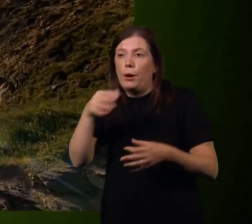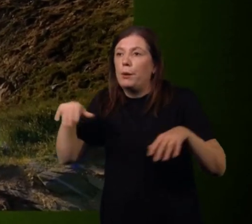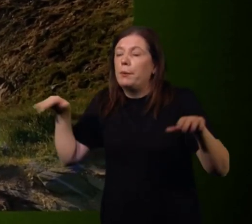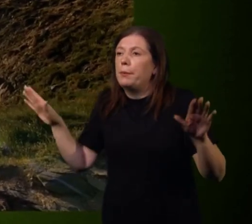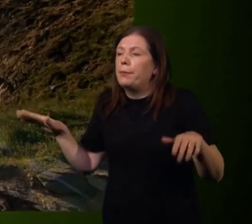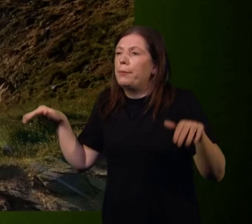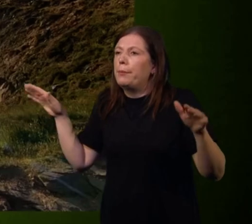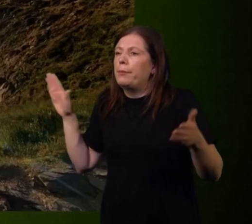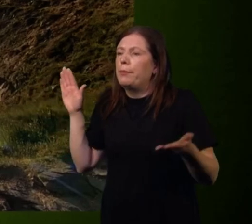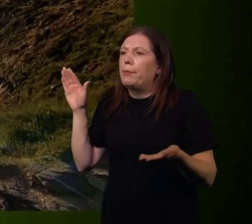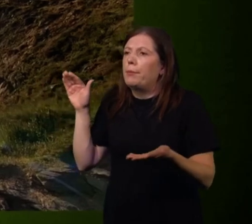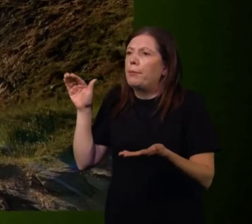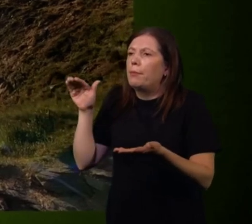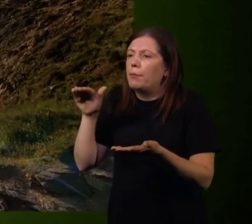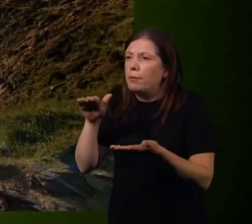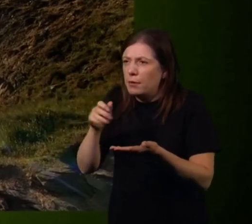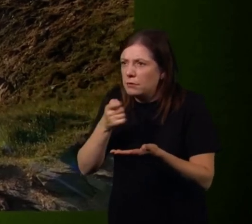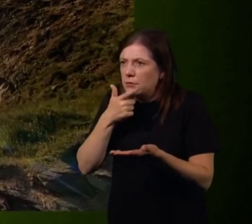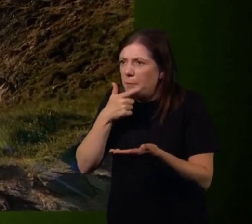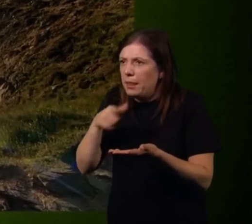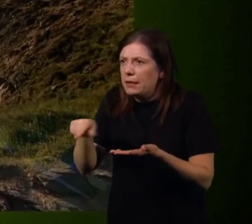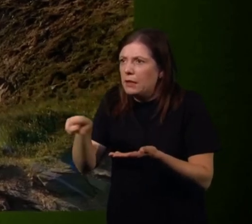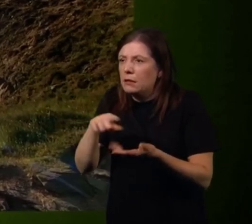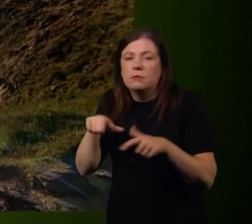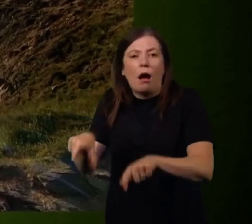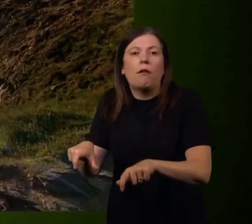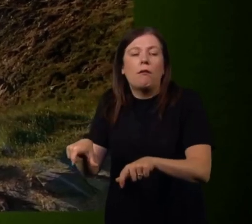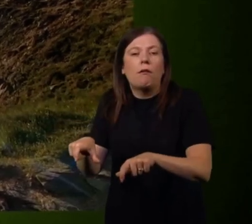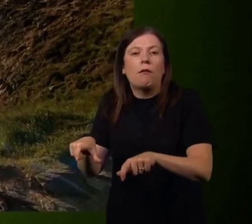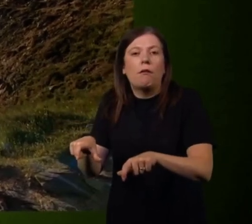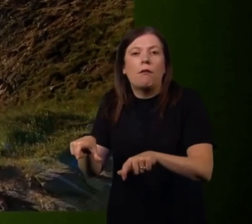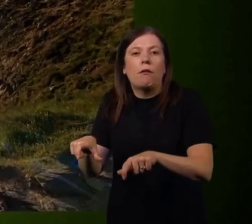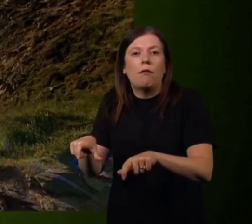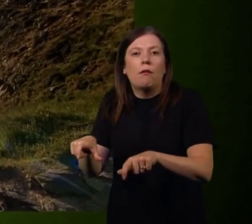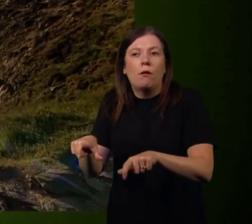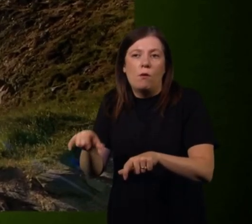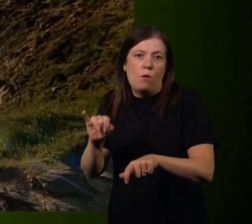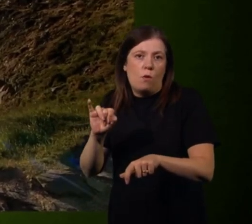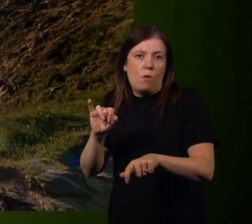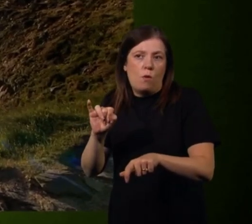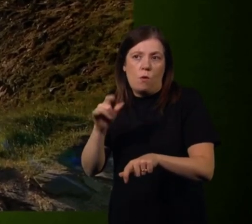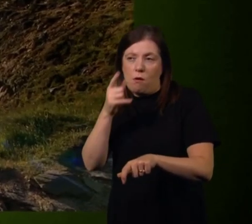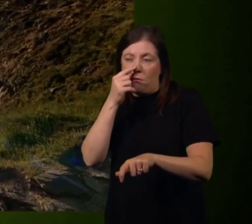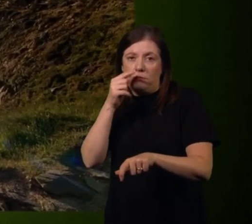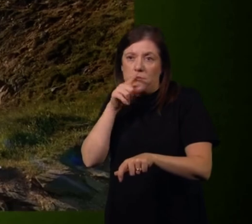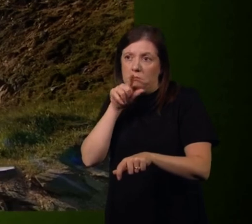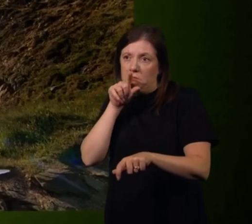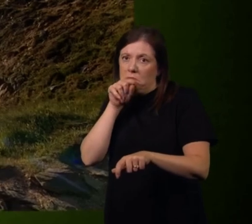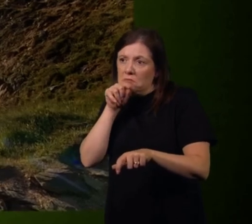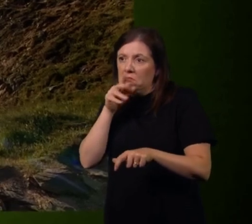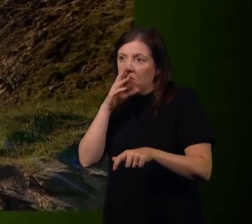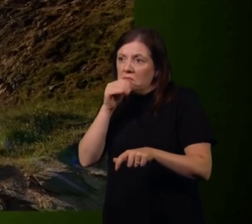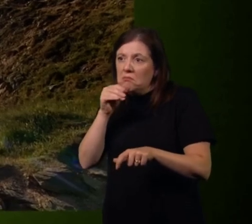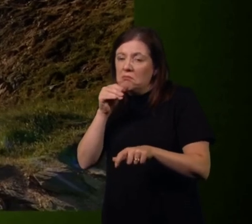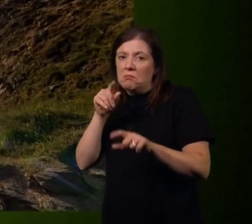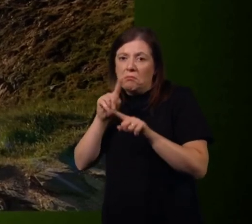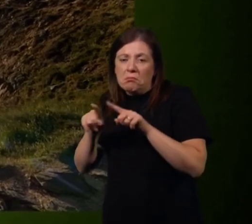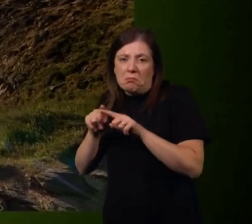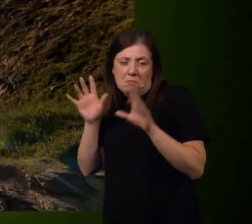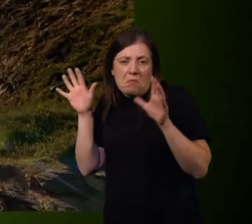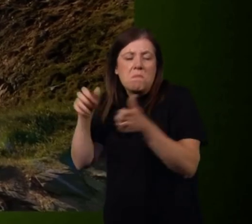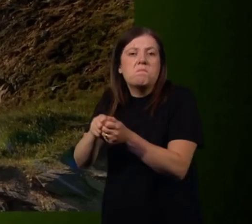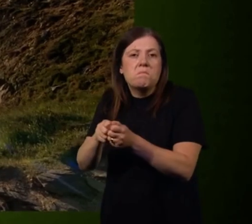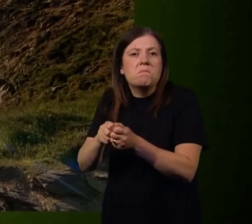when they get to Dublin, quite often they become grounded, they don't fly again, and then they're very vulnerable to predation. So what can places like South Stack